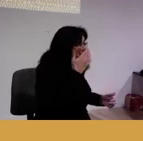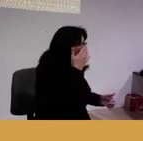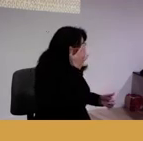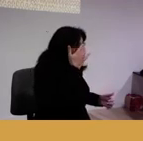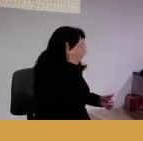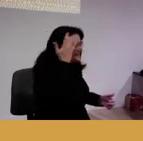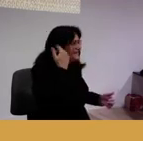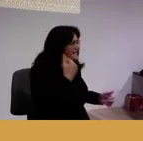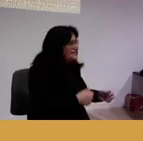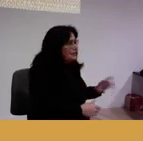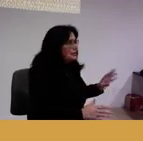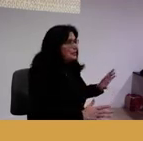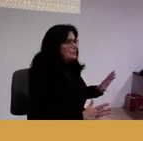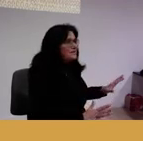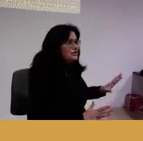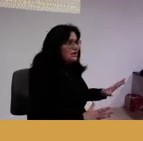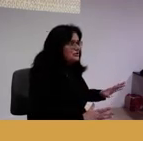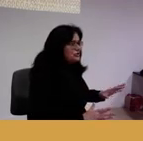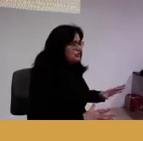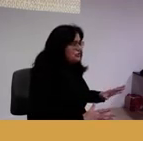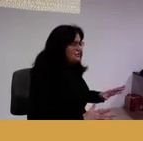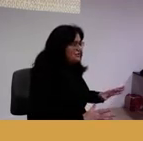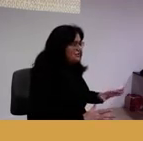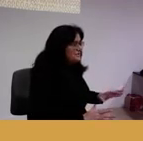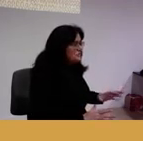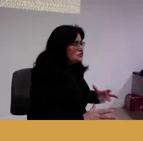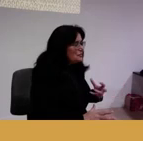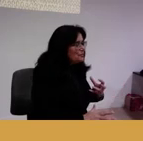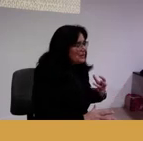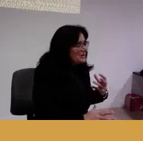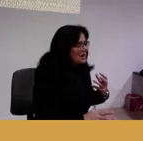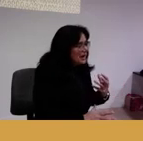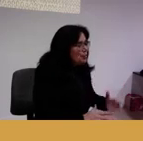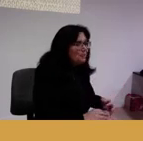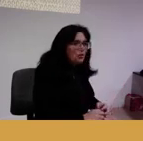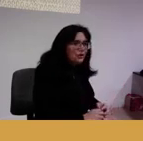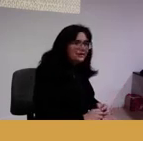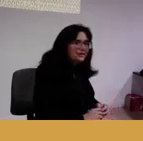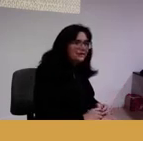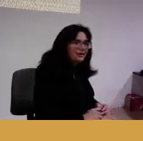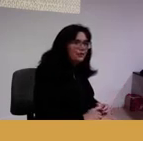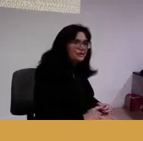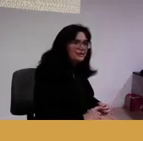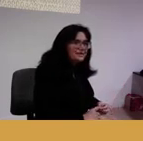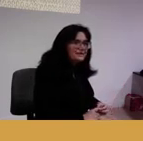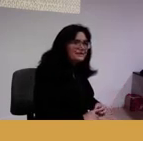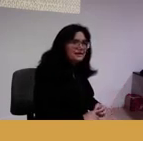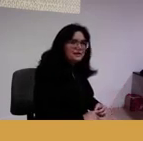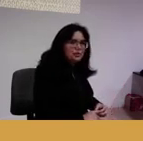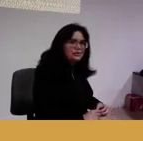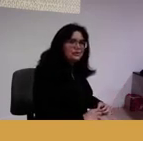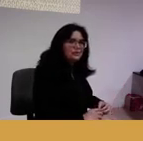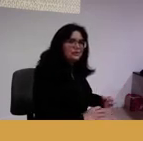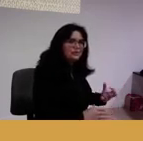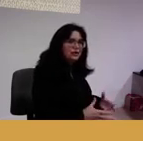But I'm a little bit maths challenged, you know. But at one point, I worked as the